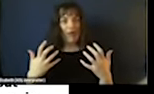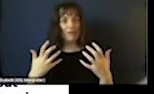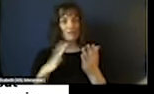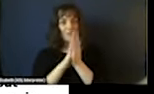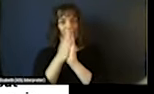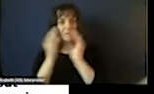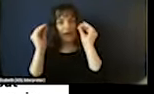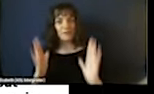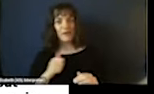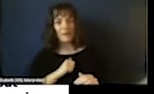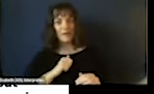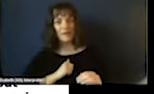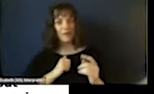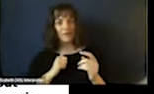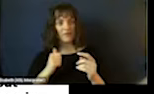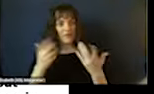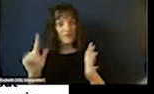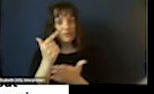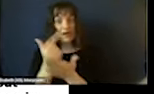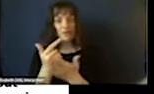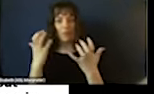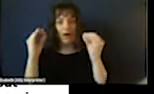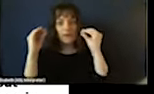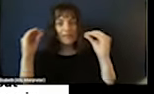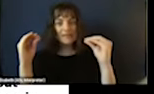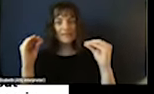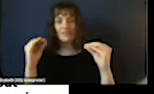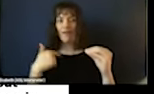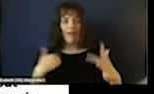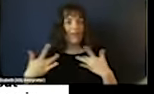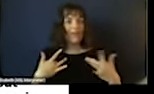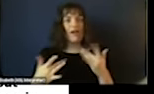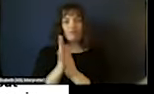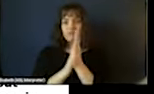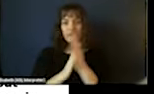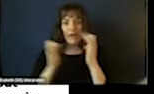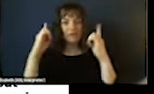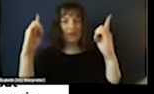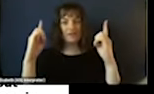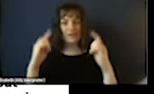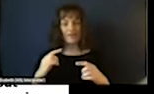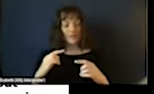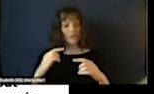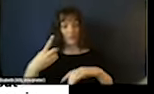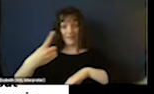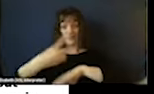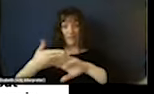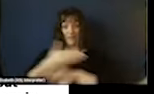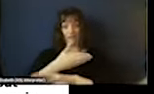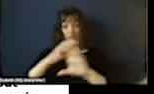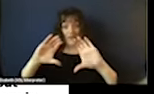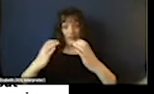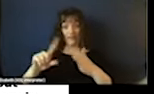graduate. So the day before I had to teach, I went to find the classroom to make sure I knew where it was the next day. And as I